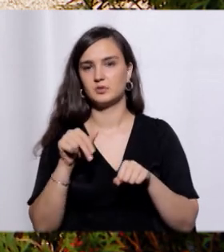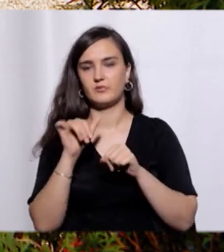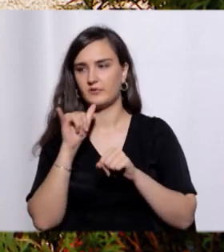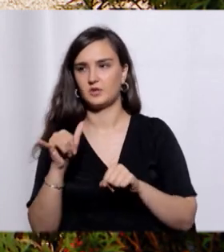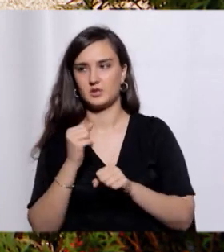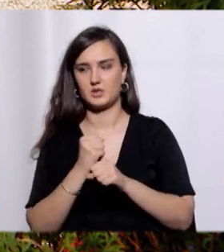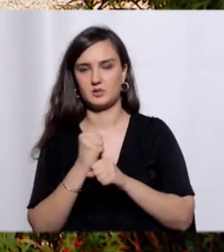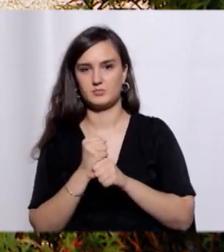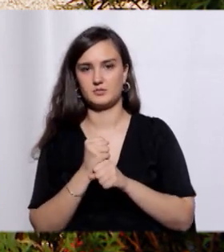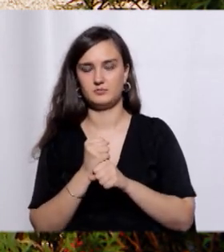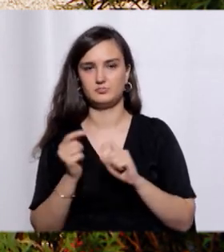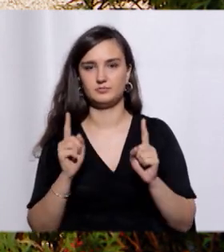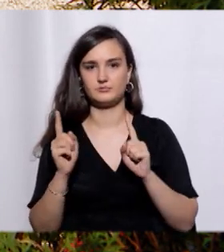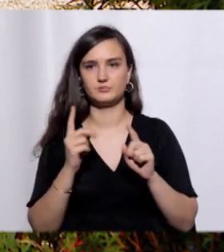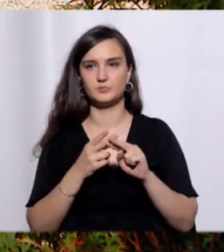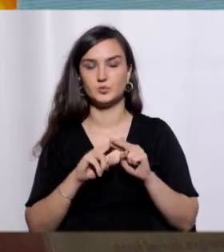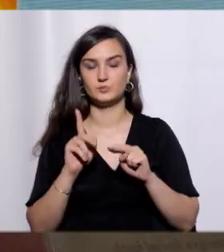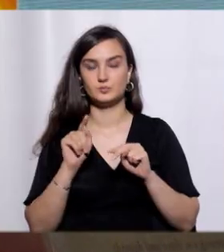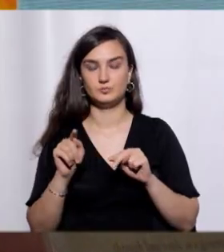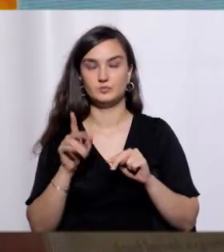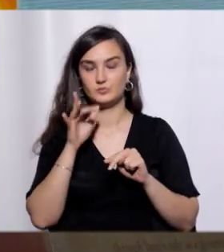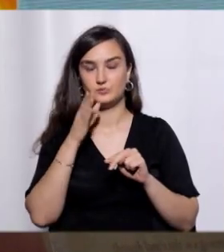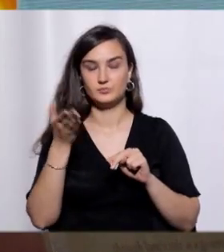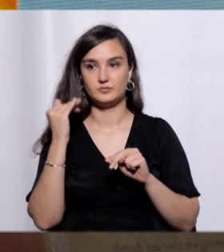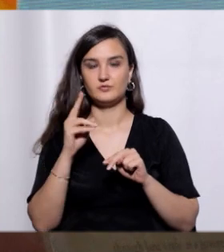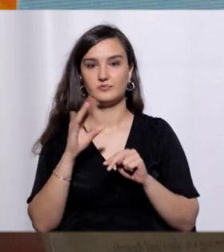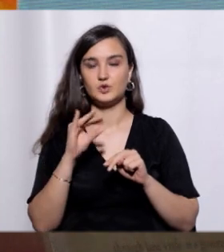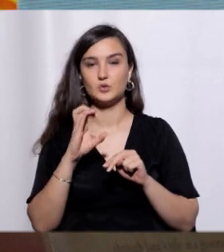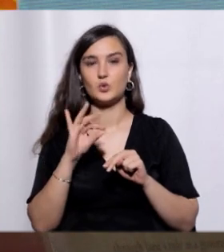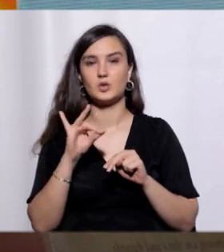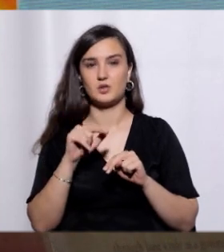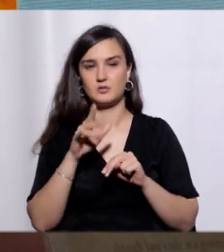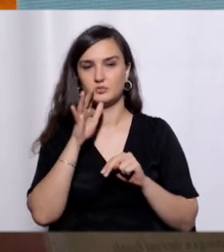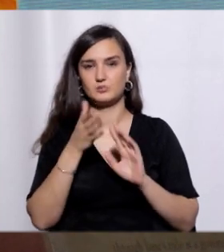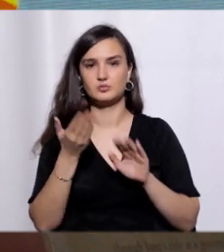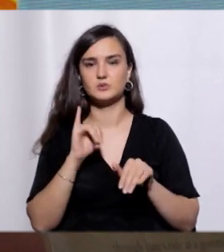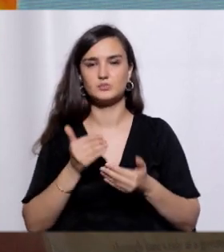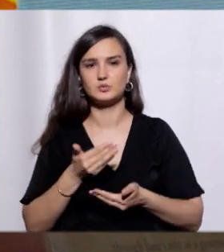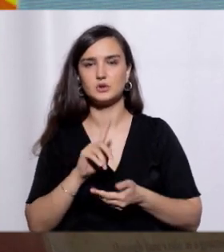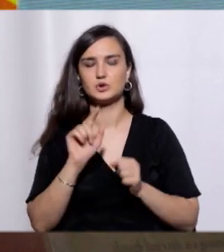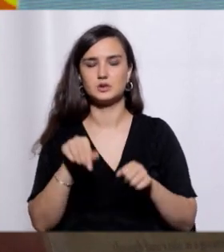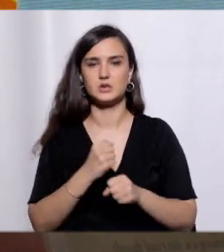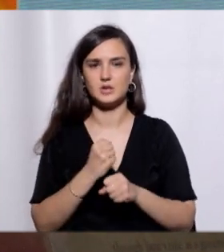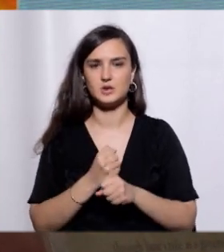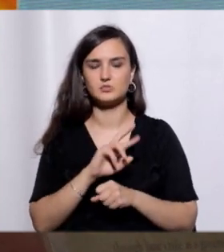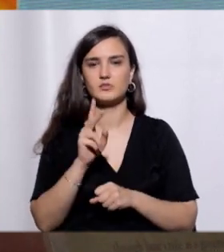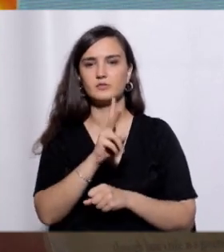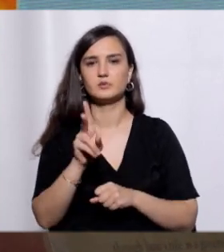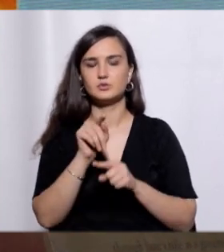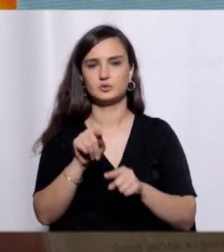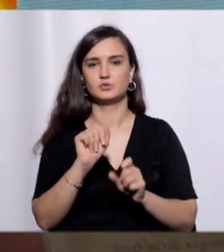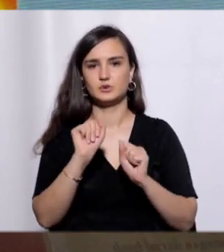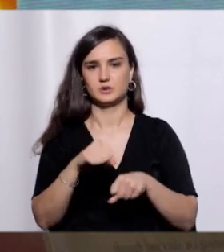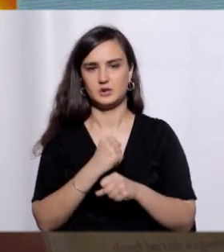do. This is because it's the Victorian period, and class determines where you lived, what you could do, and who you